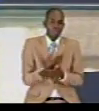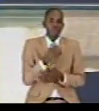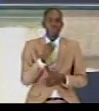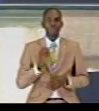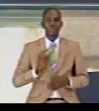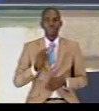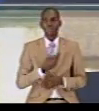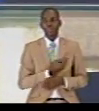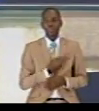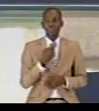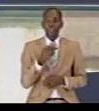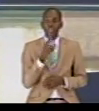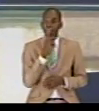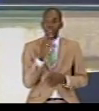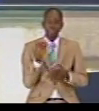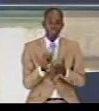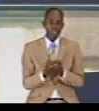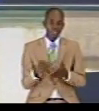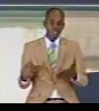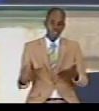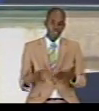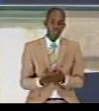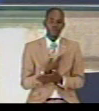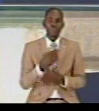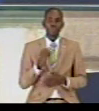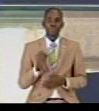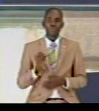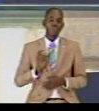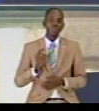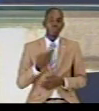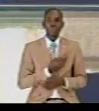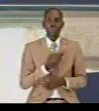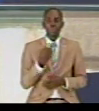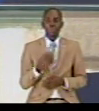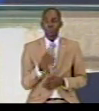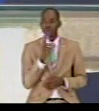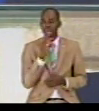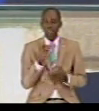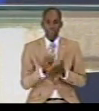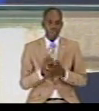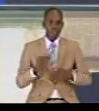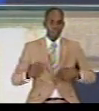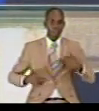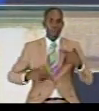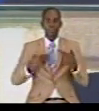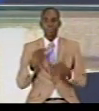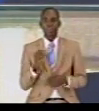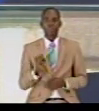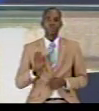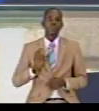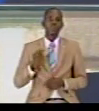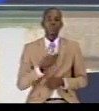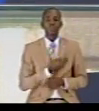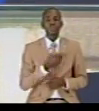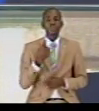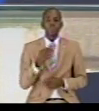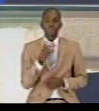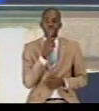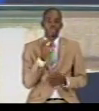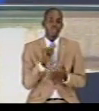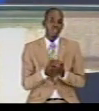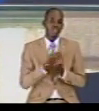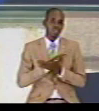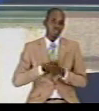the water that renews us, the water that revives us, the water that